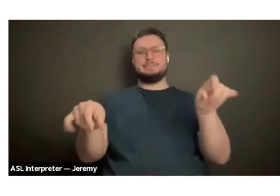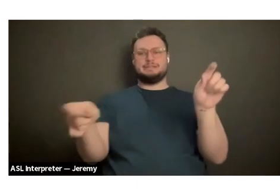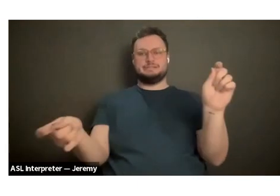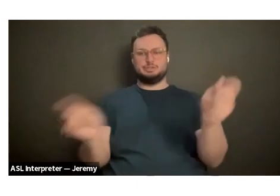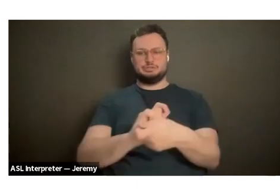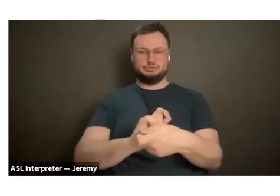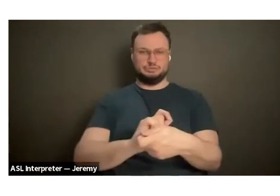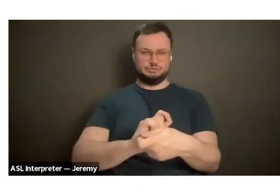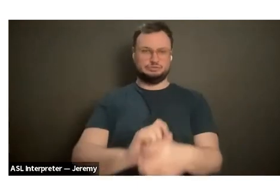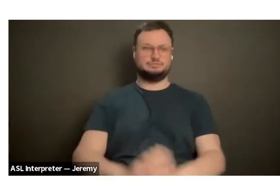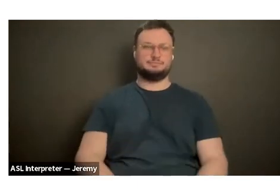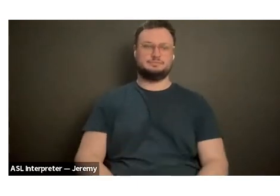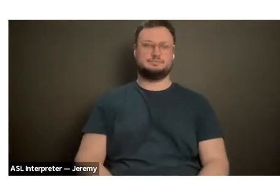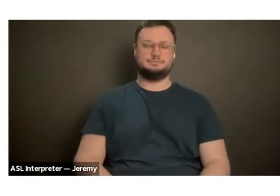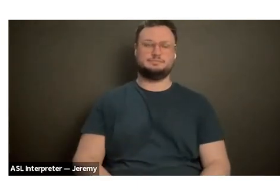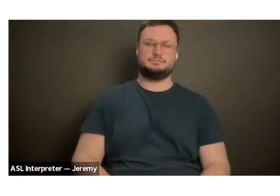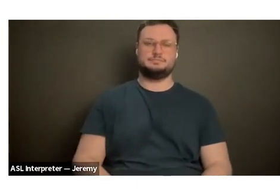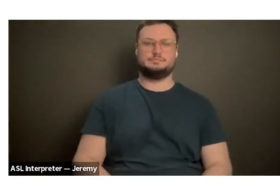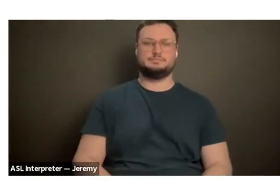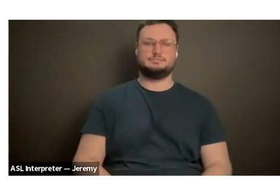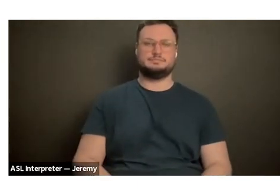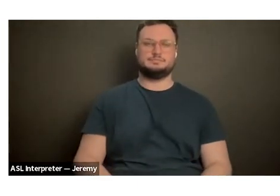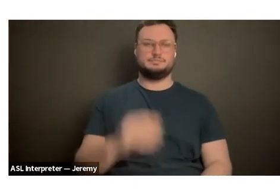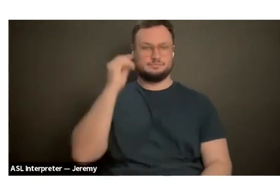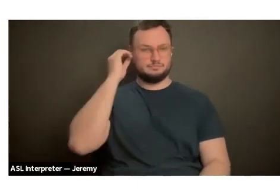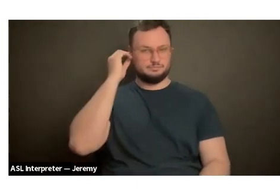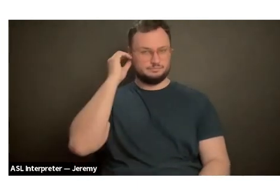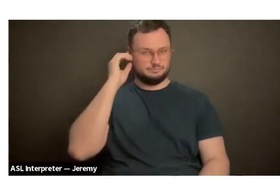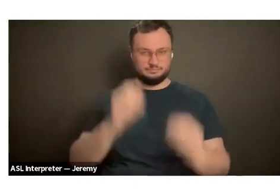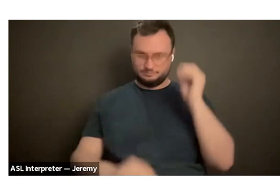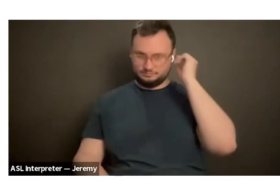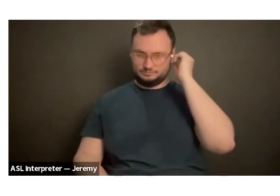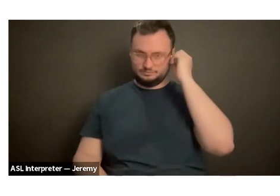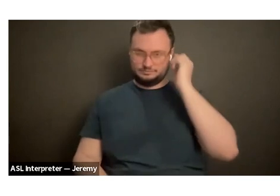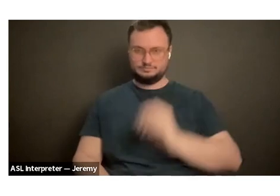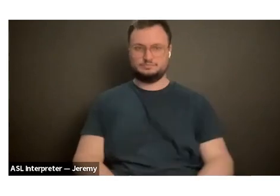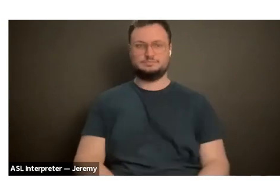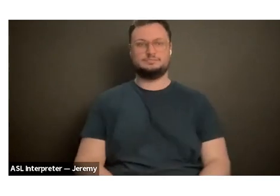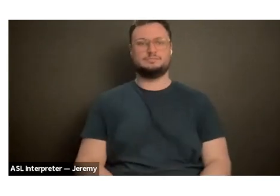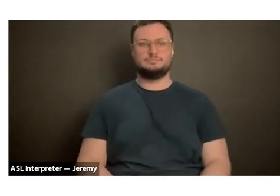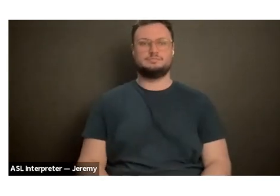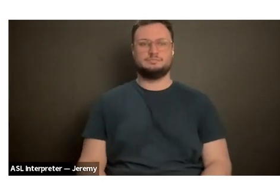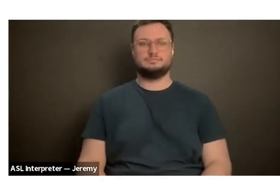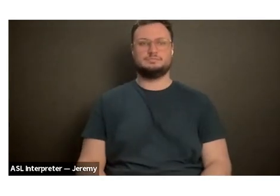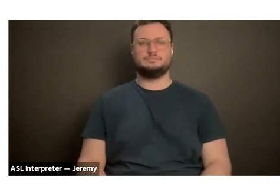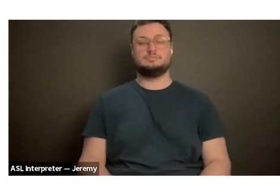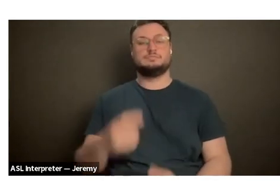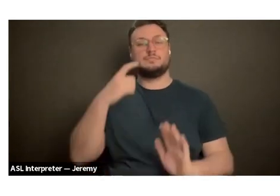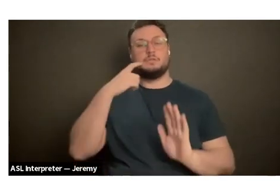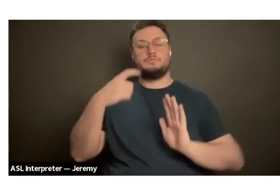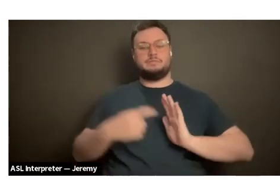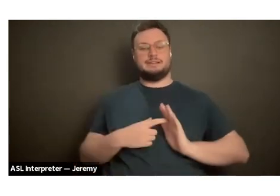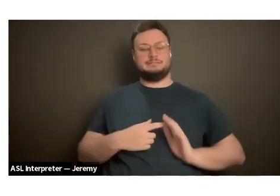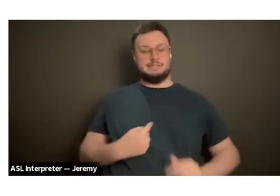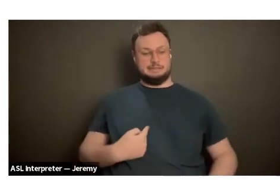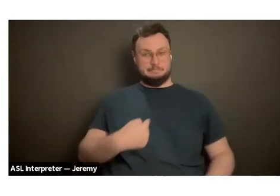collective change is access intimacy for systemic change. And it's important that we must understand that we are